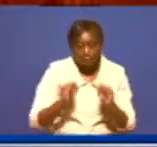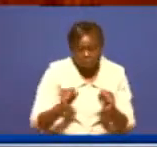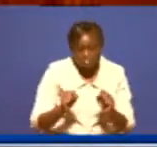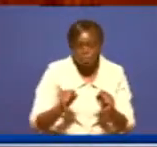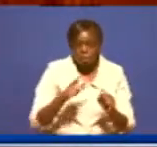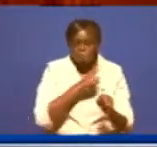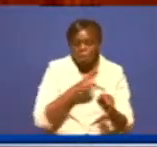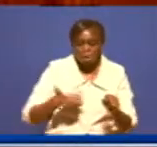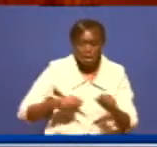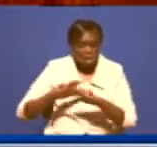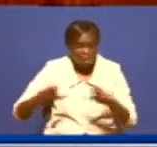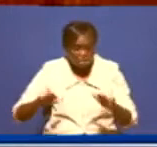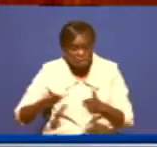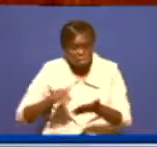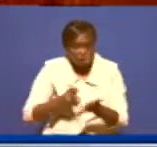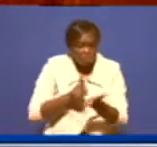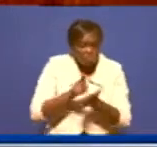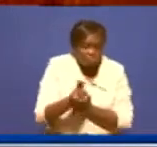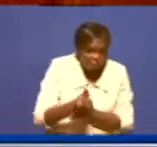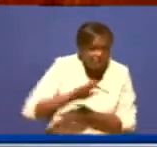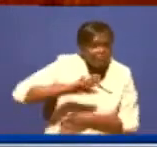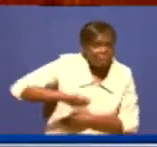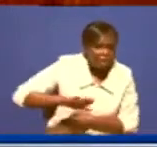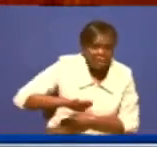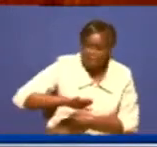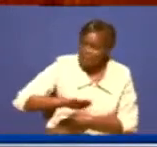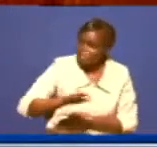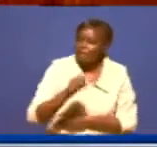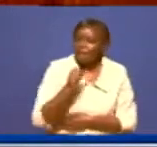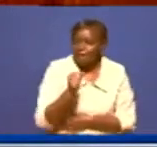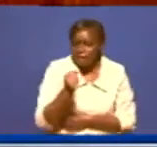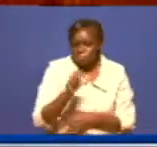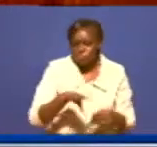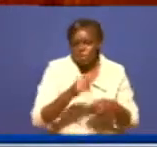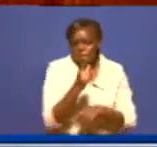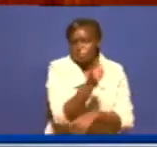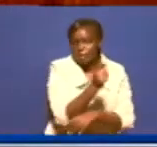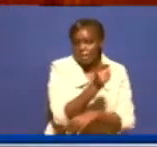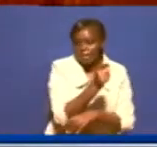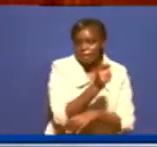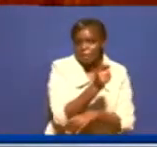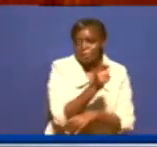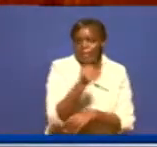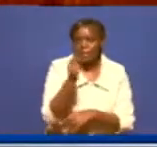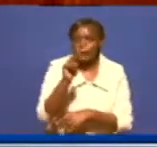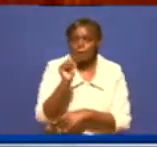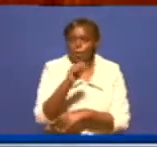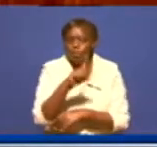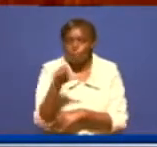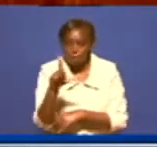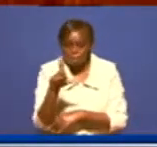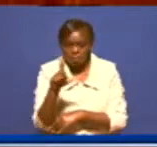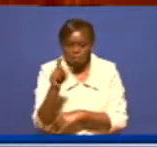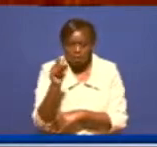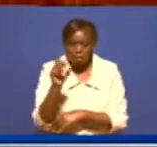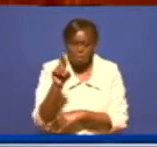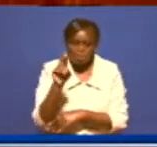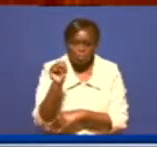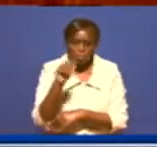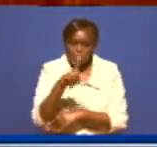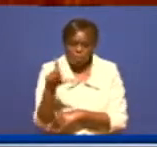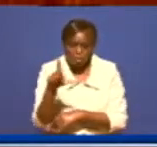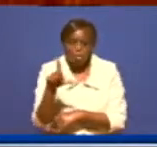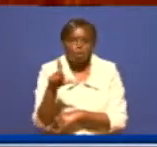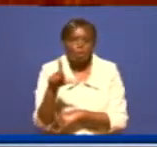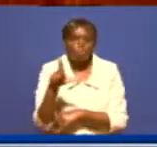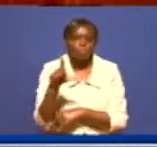to release the deposit paid by the tenants. I think the tribunal, instead of the tribunal just being in every bill, you give